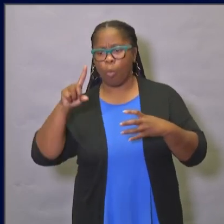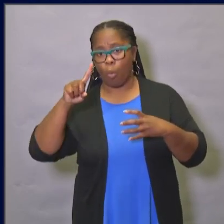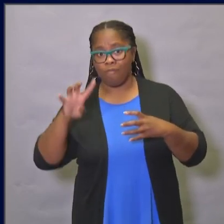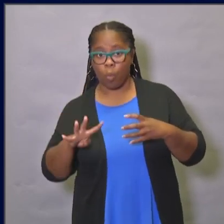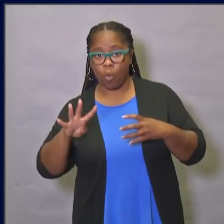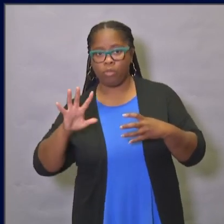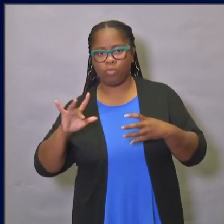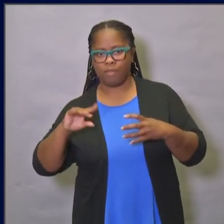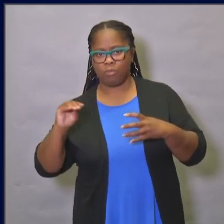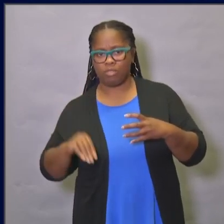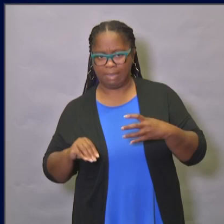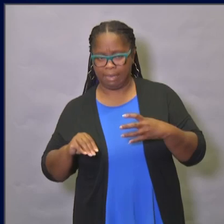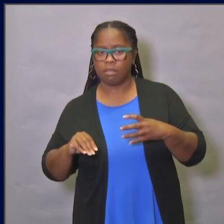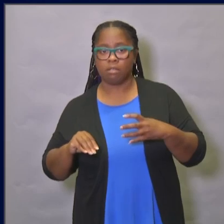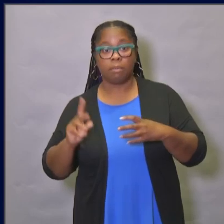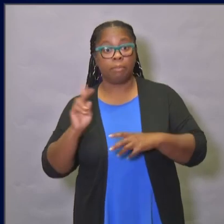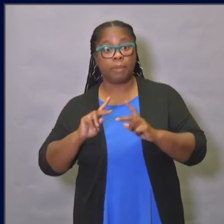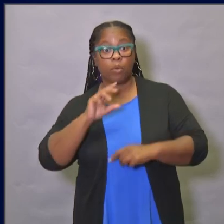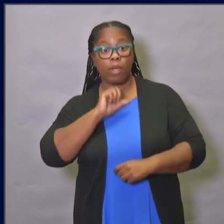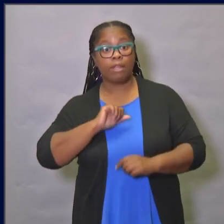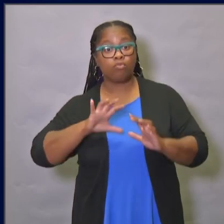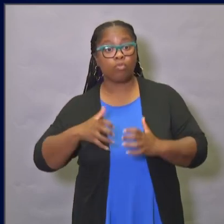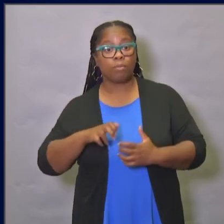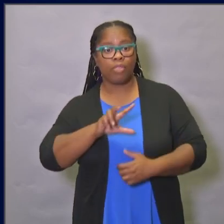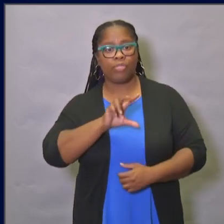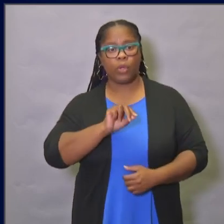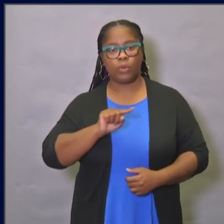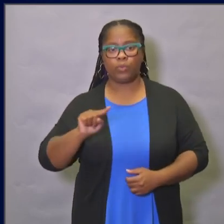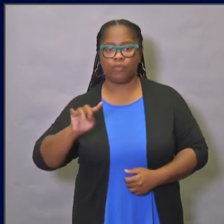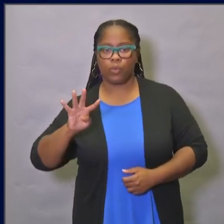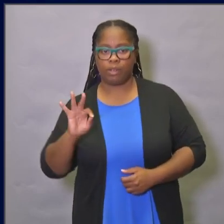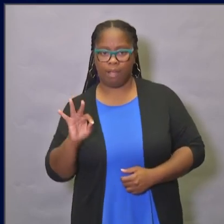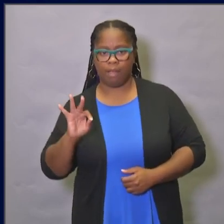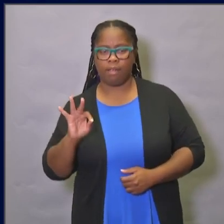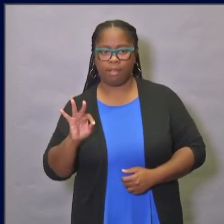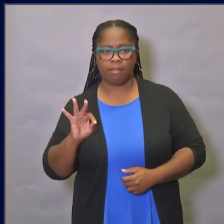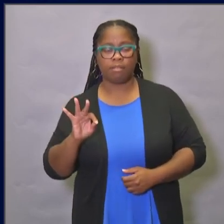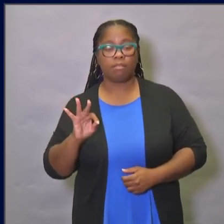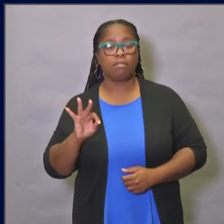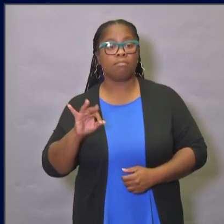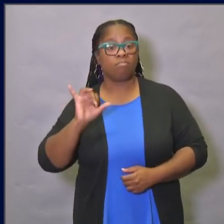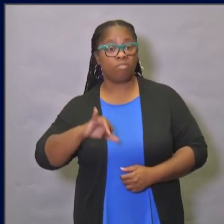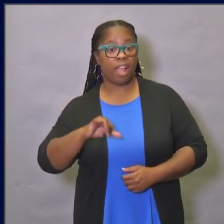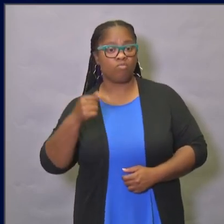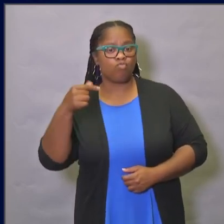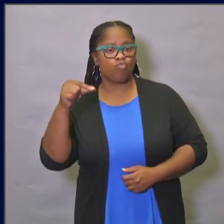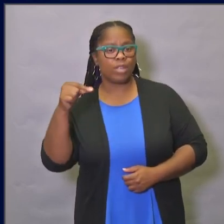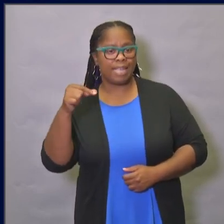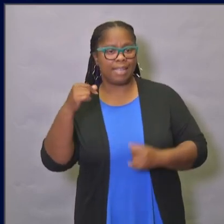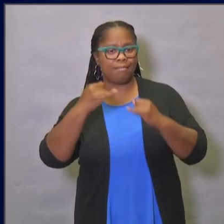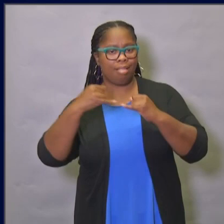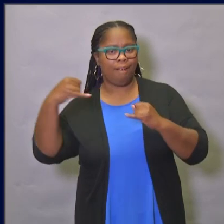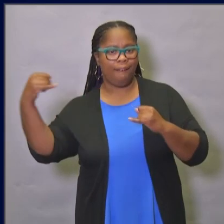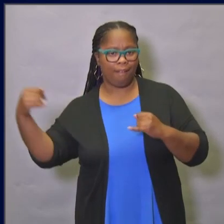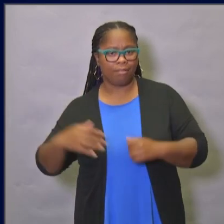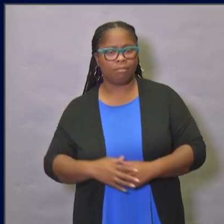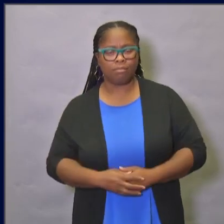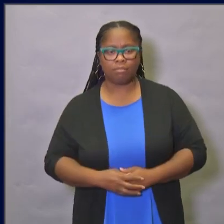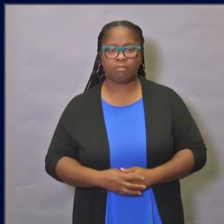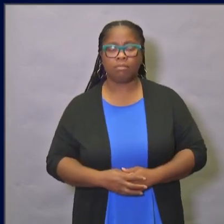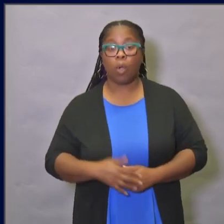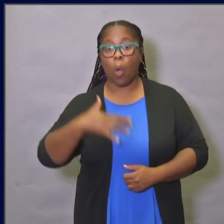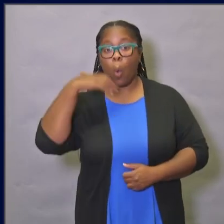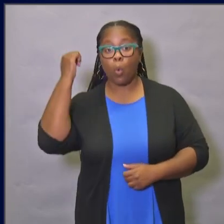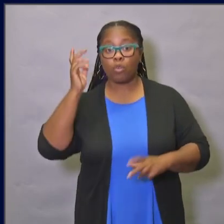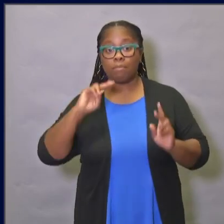of the people are people in the age group of 30 to 49, and that's represented by the green line. Older adults,